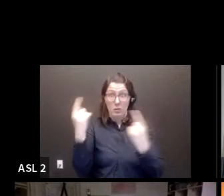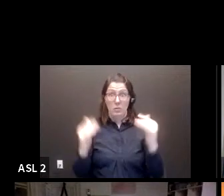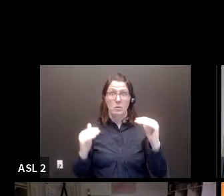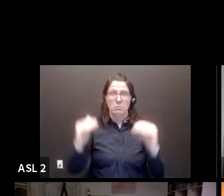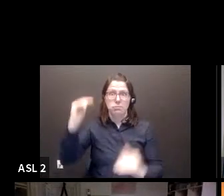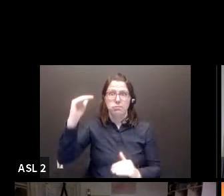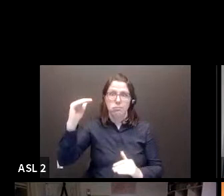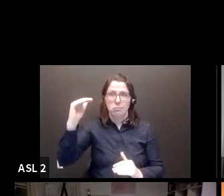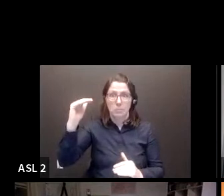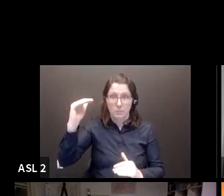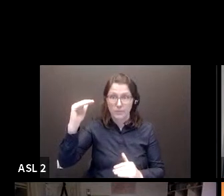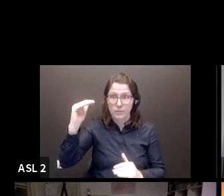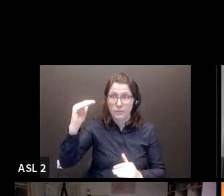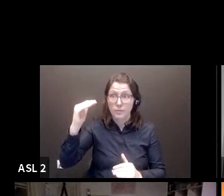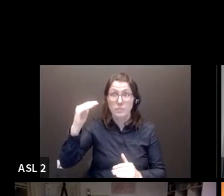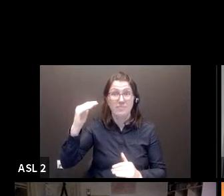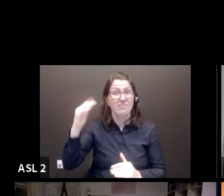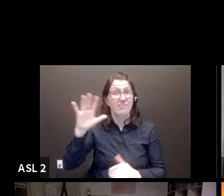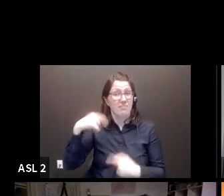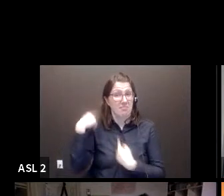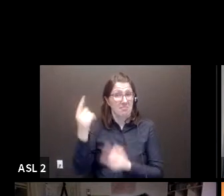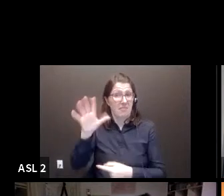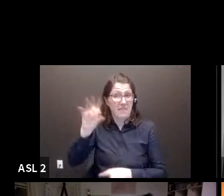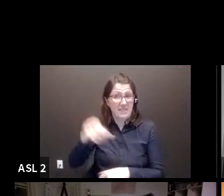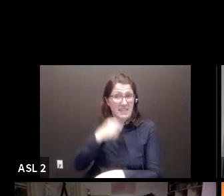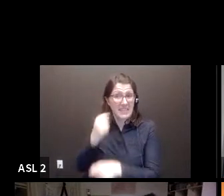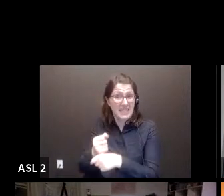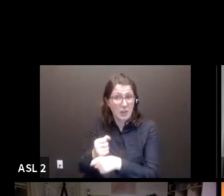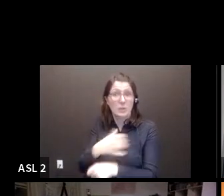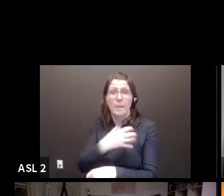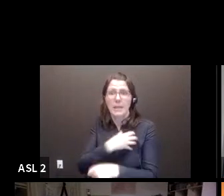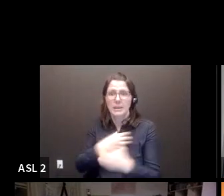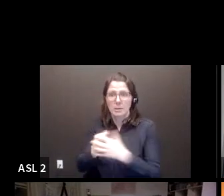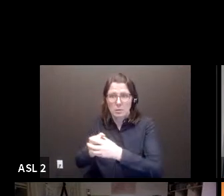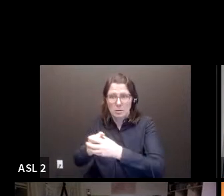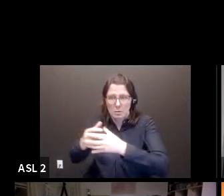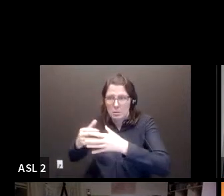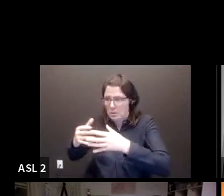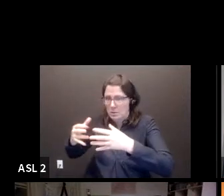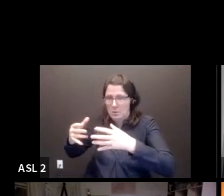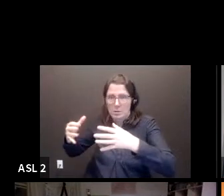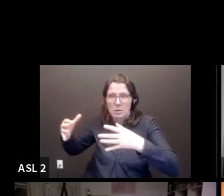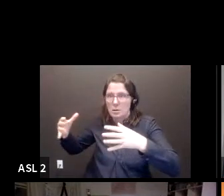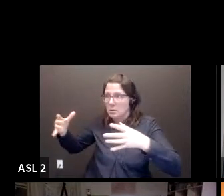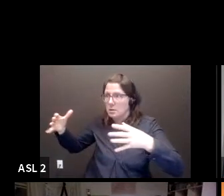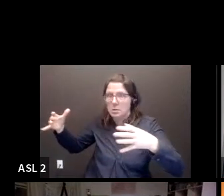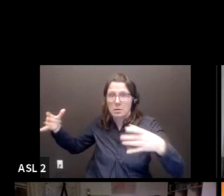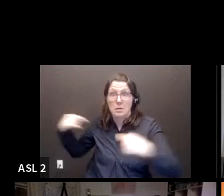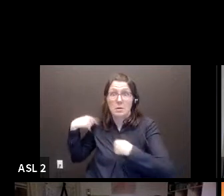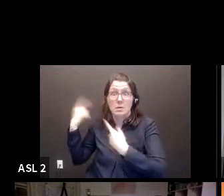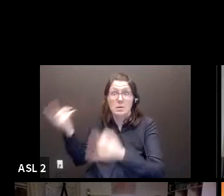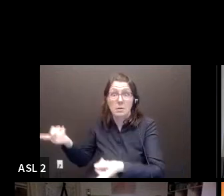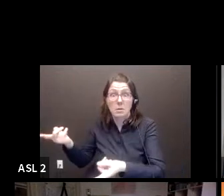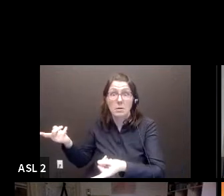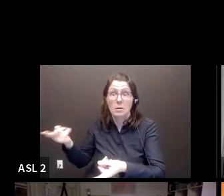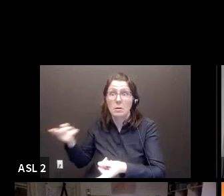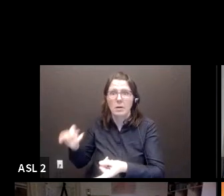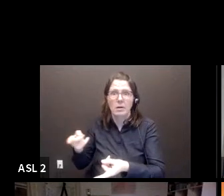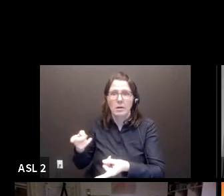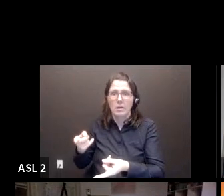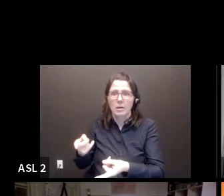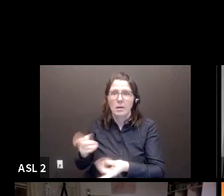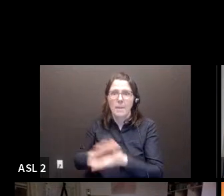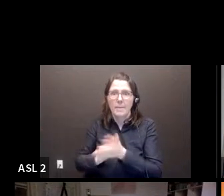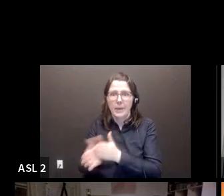expansion in policing for the last 50 years or so so historically we have invited them to address every social issue including the